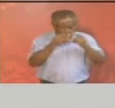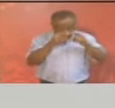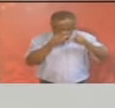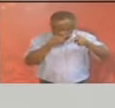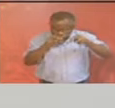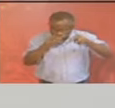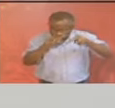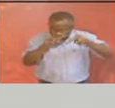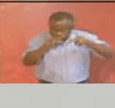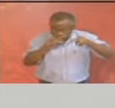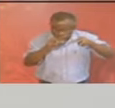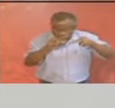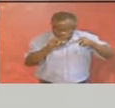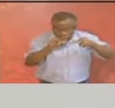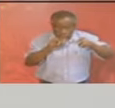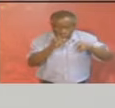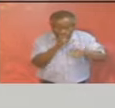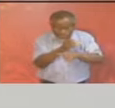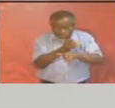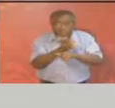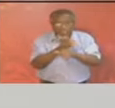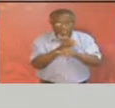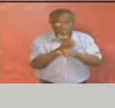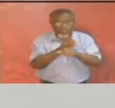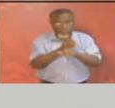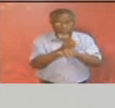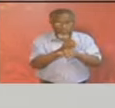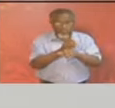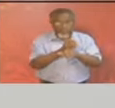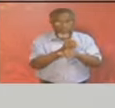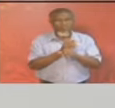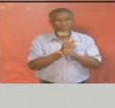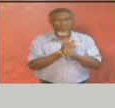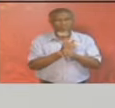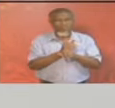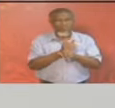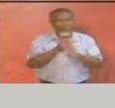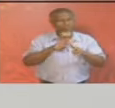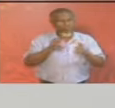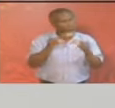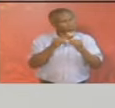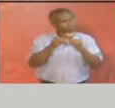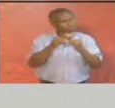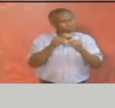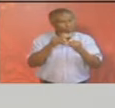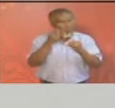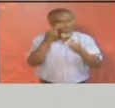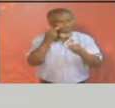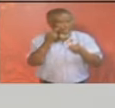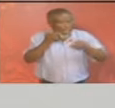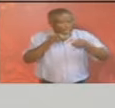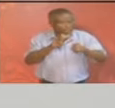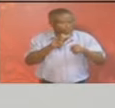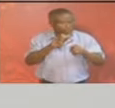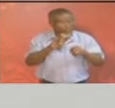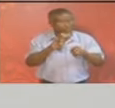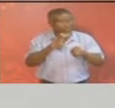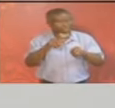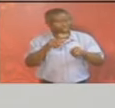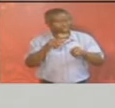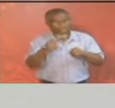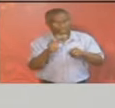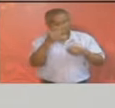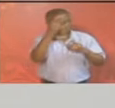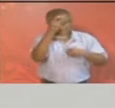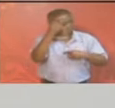other pre-existing conditions that we've mentioned seem to have a greater impact on outcome, those being the